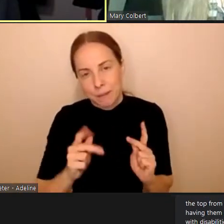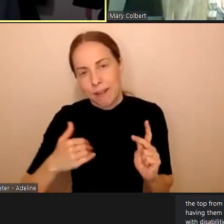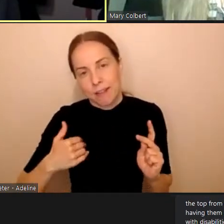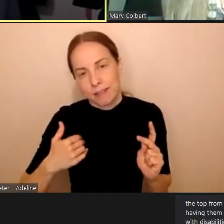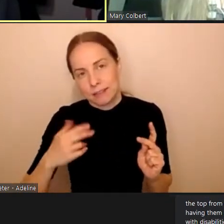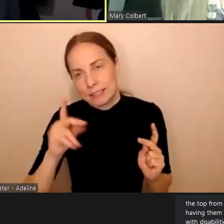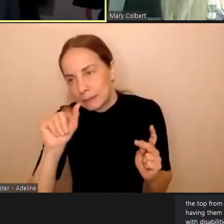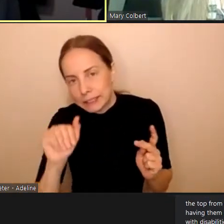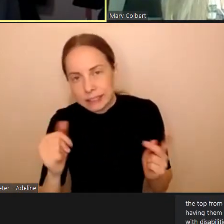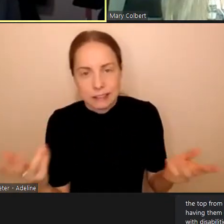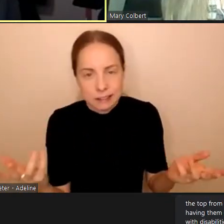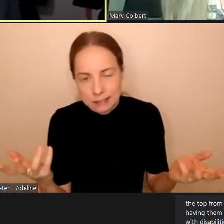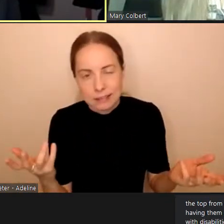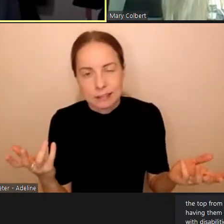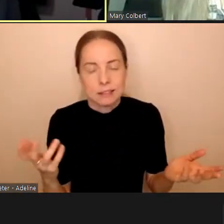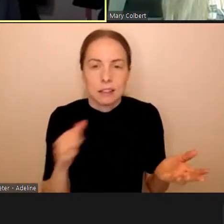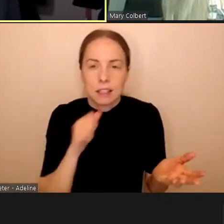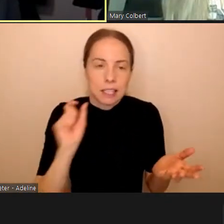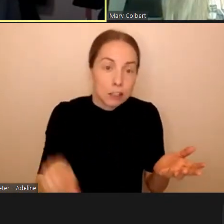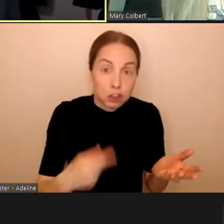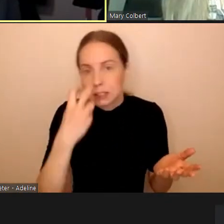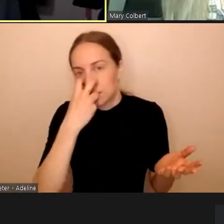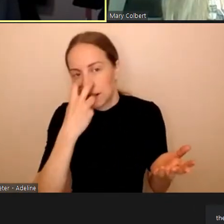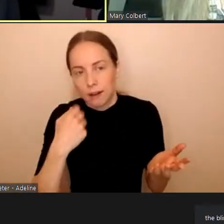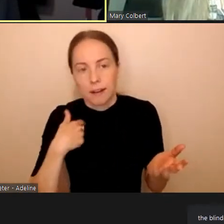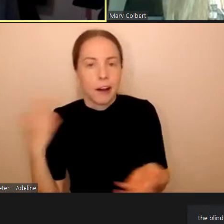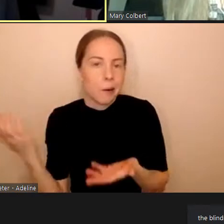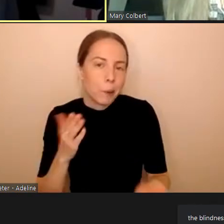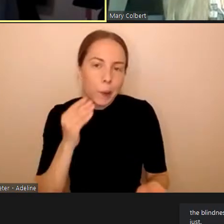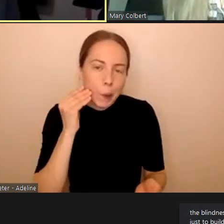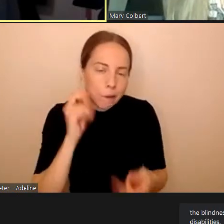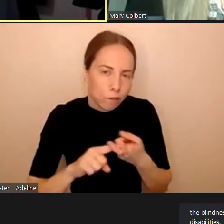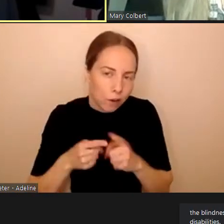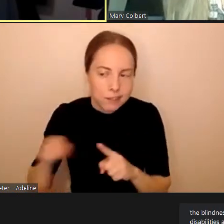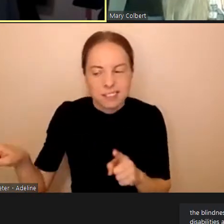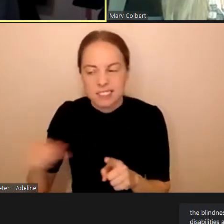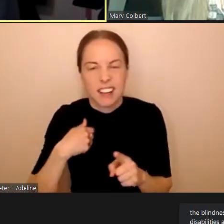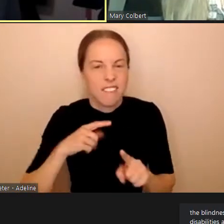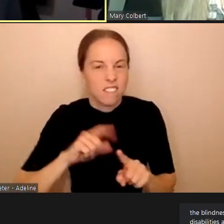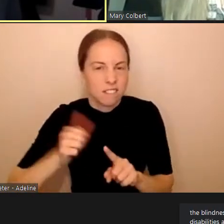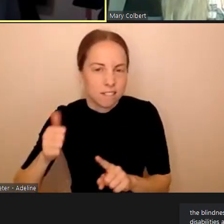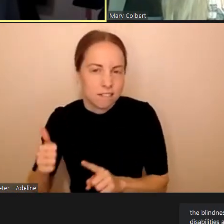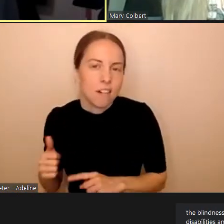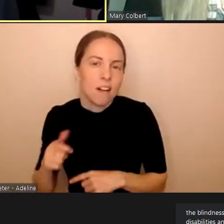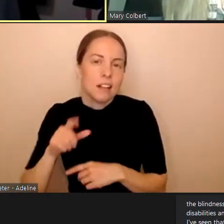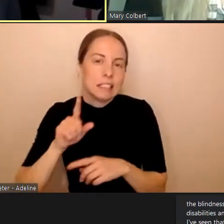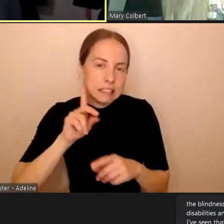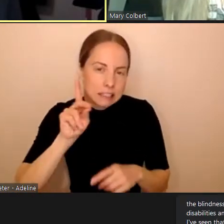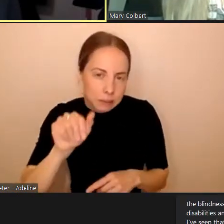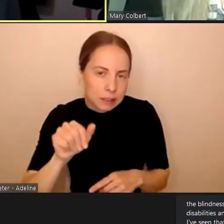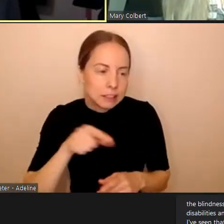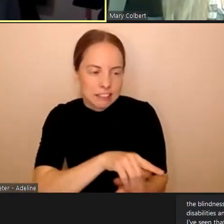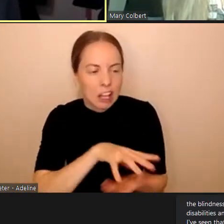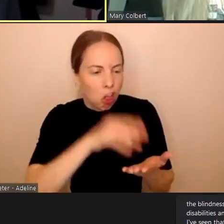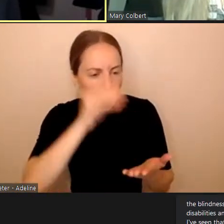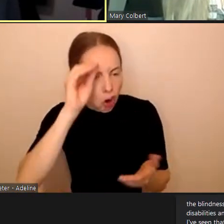and not just the blindness. I bring home friends with other disabilities and they've learned it. But I've seen that in a lot of the